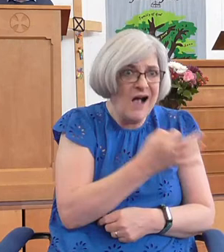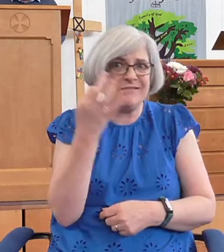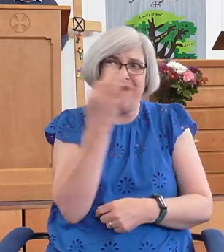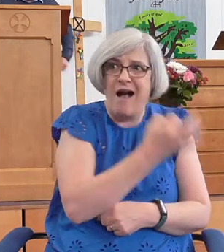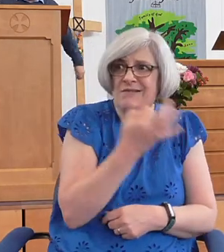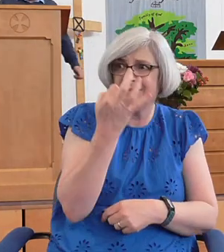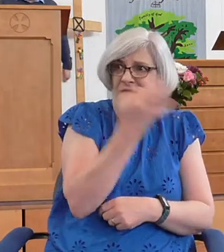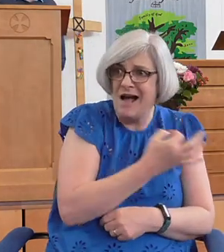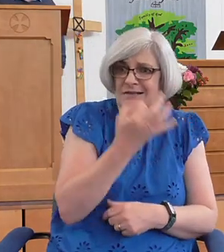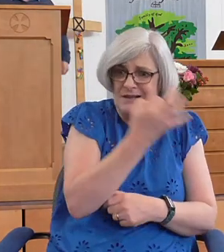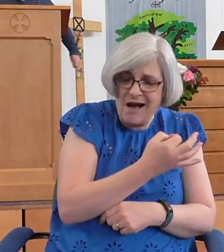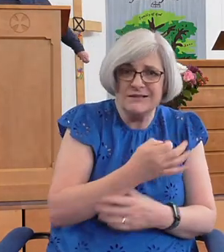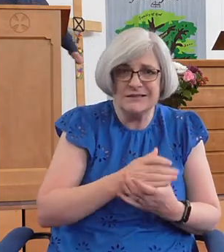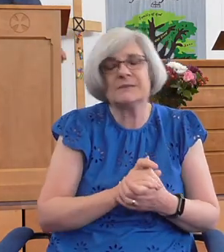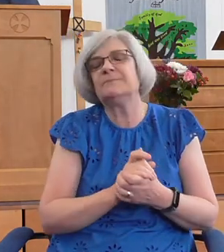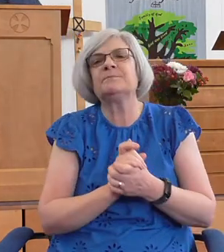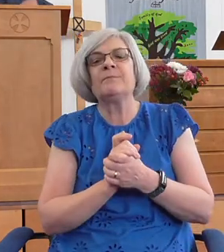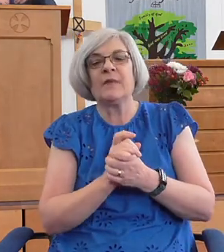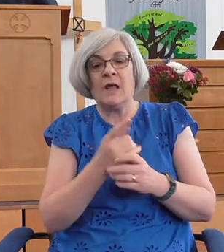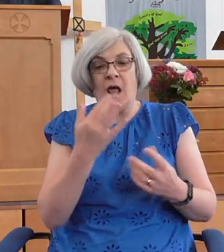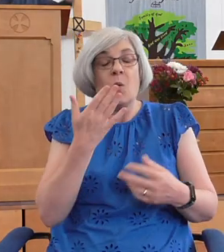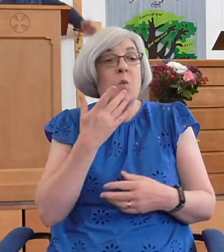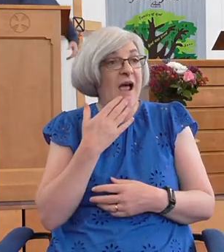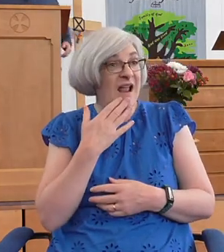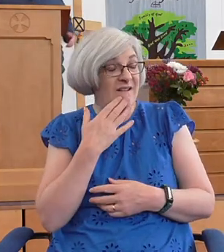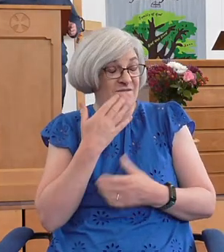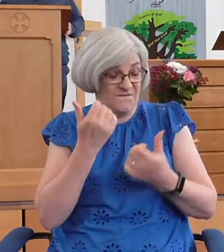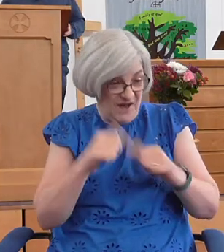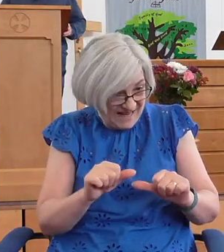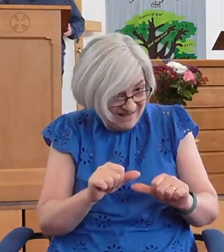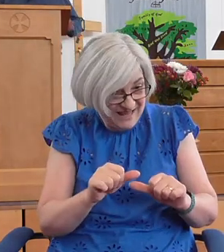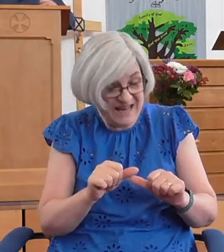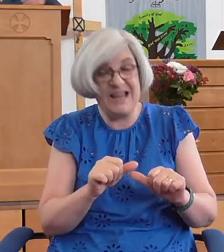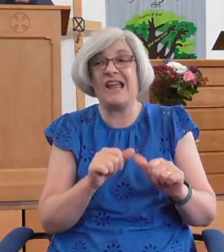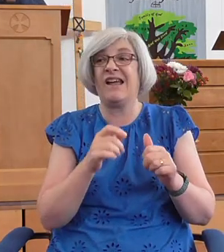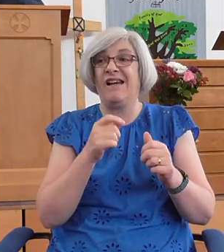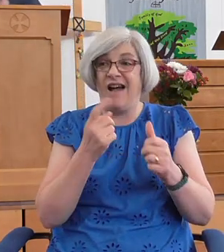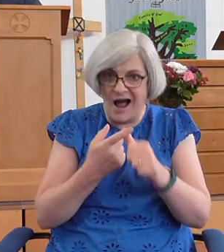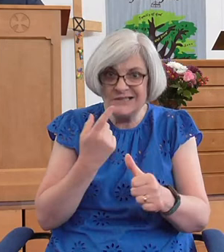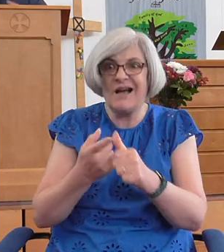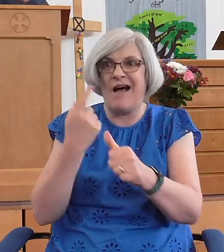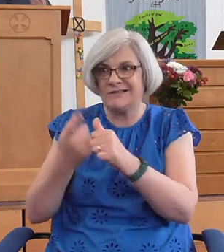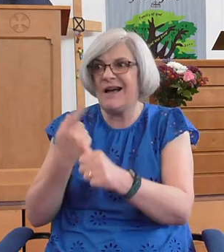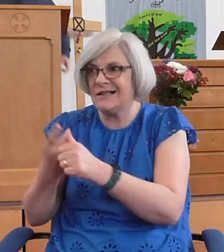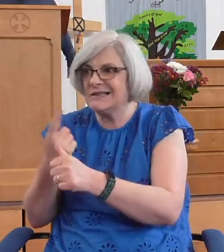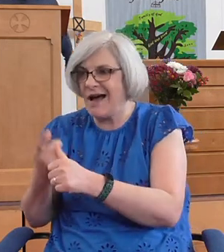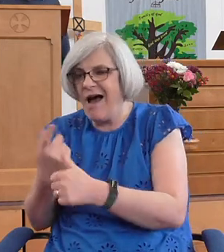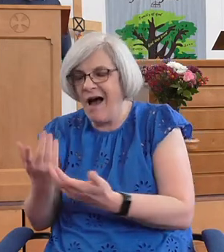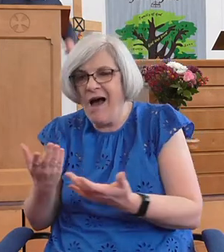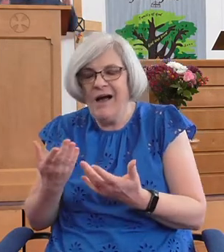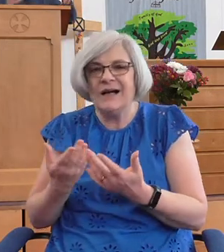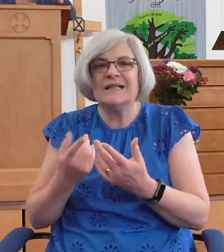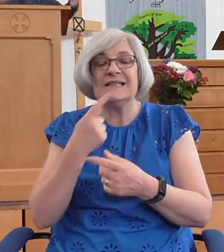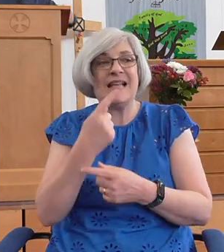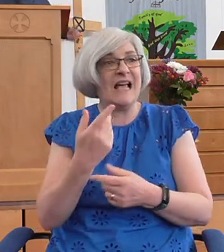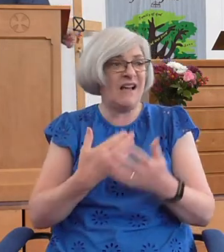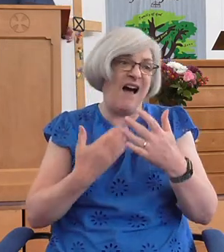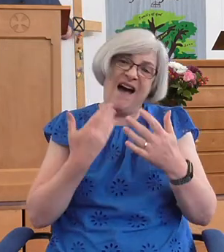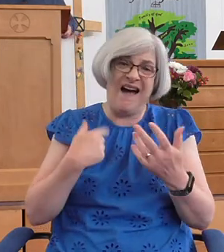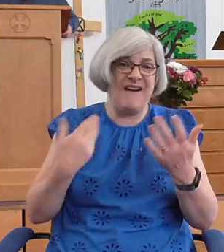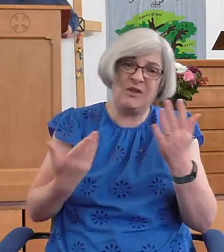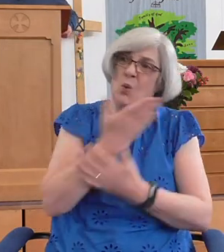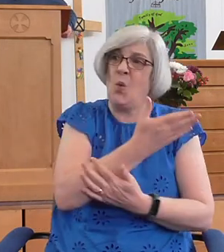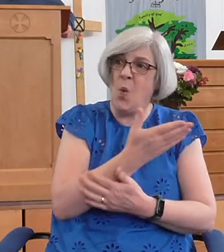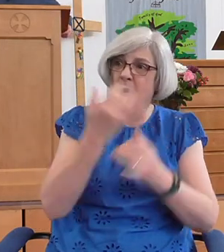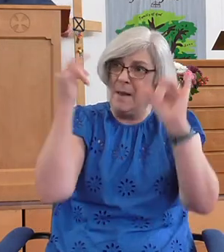question. And when he finally had managed to deal with a number of them, but said he had to leave to get to this do, they lined up to